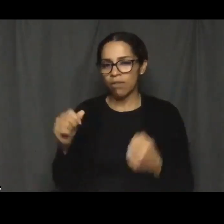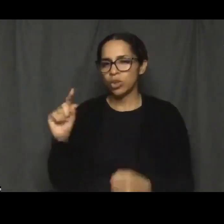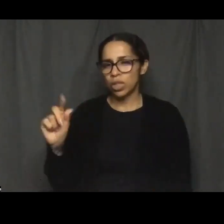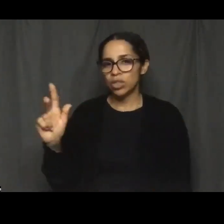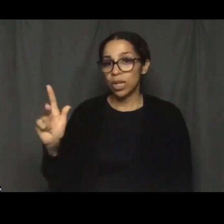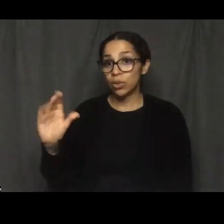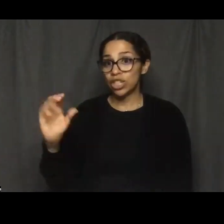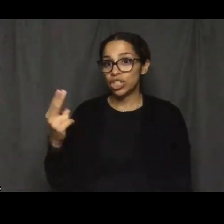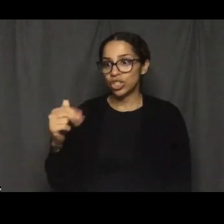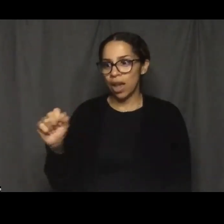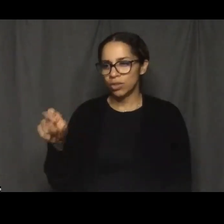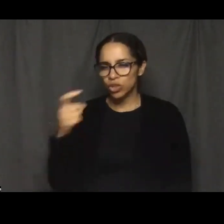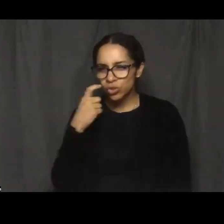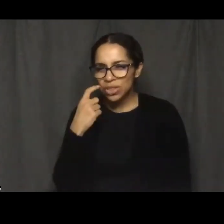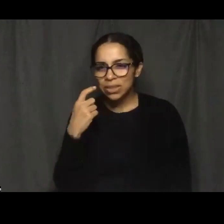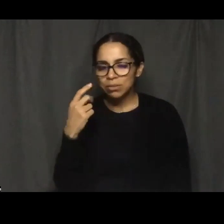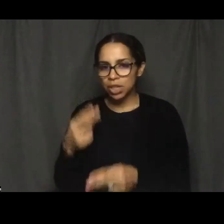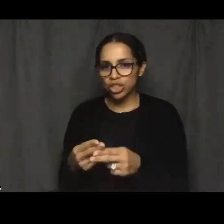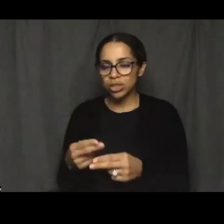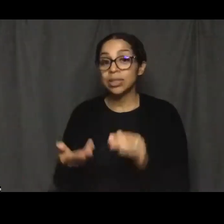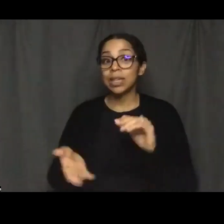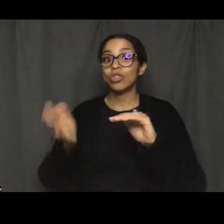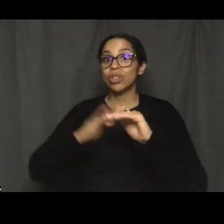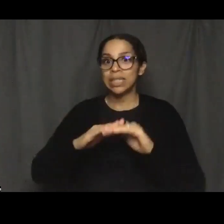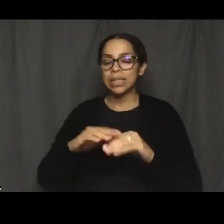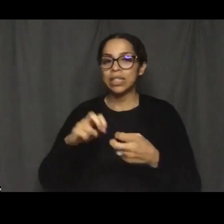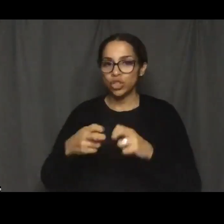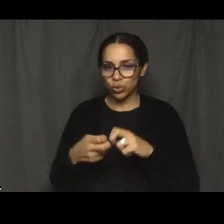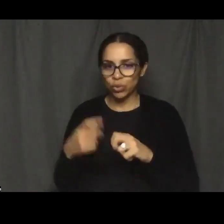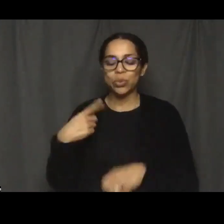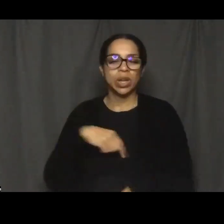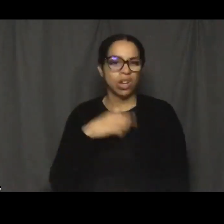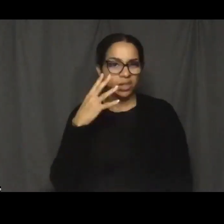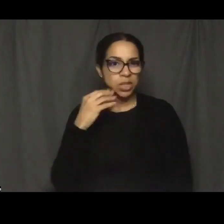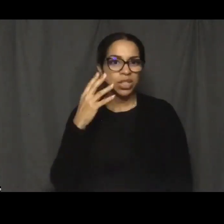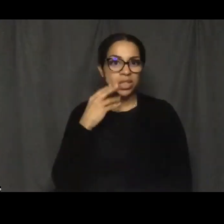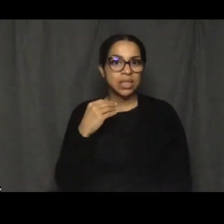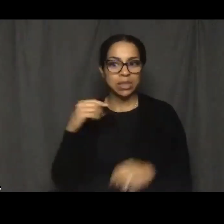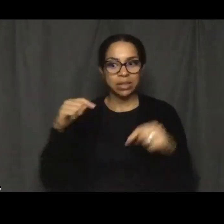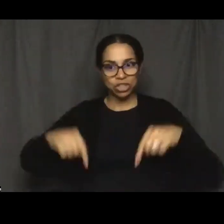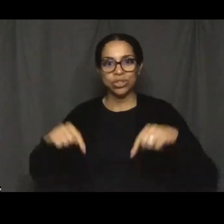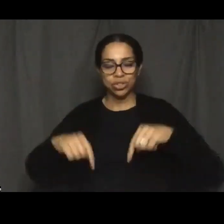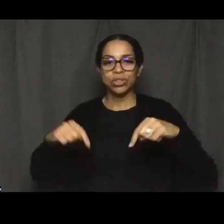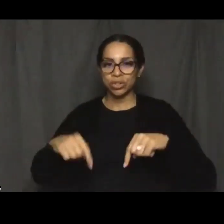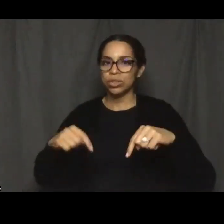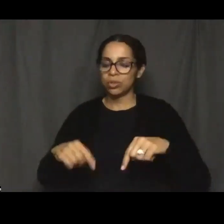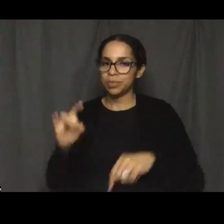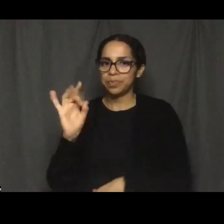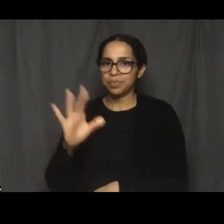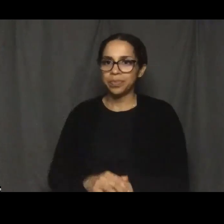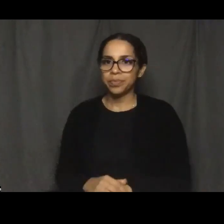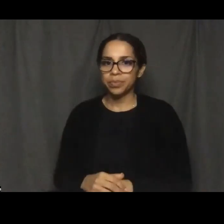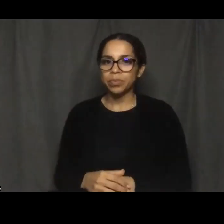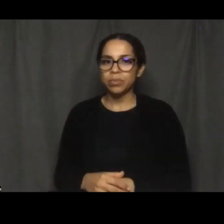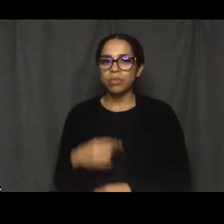to what you acknowledged, that it's an increasing issue. We are experiencing it very close to home. Very close to home. And